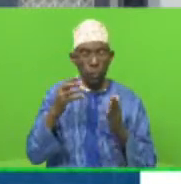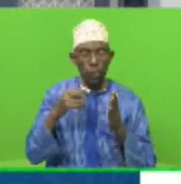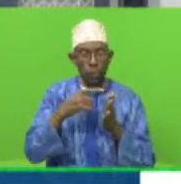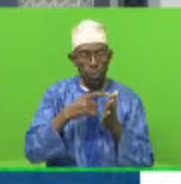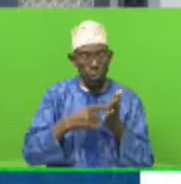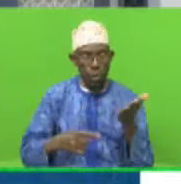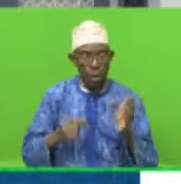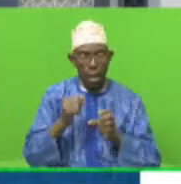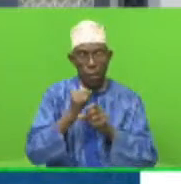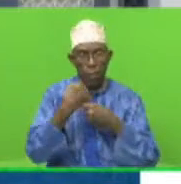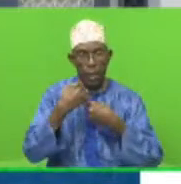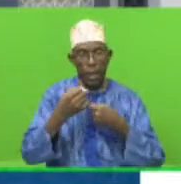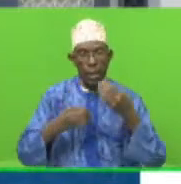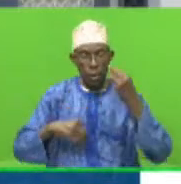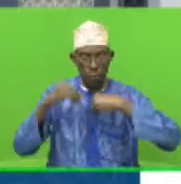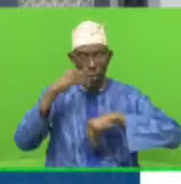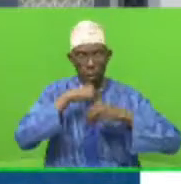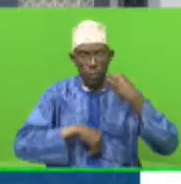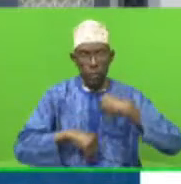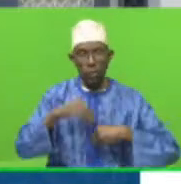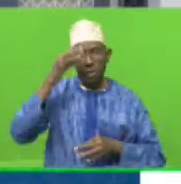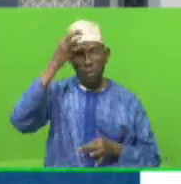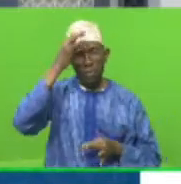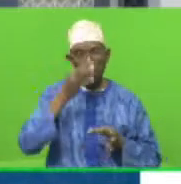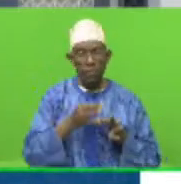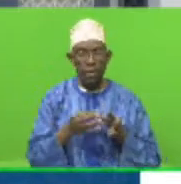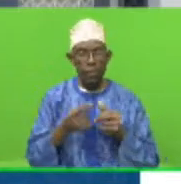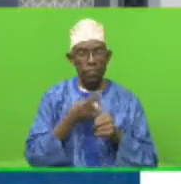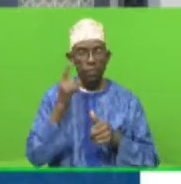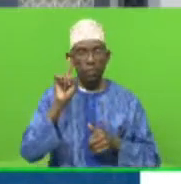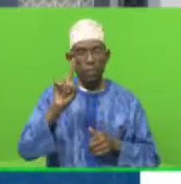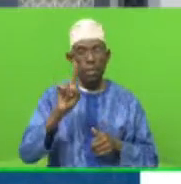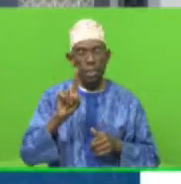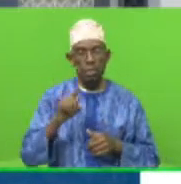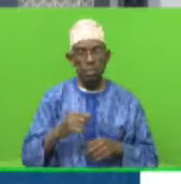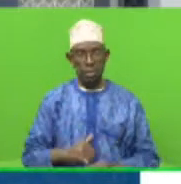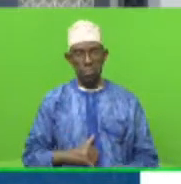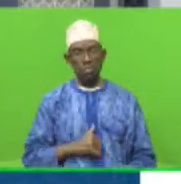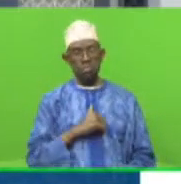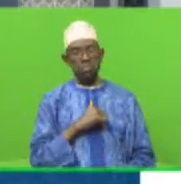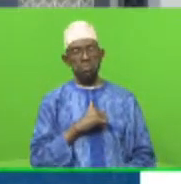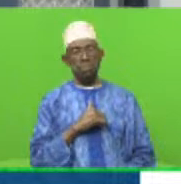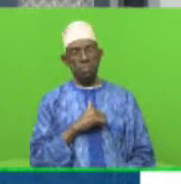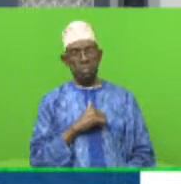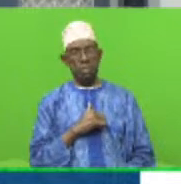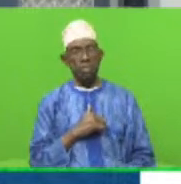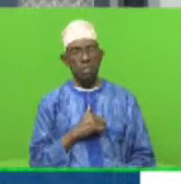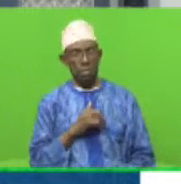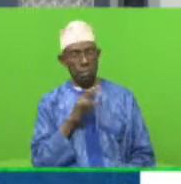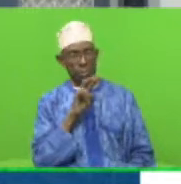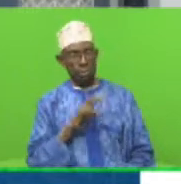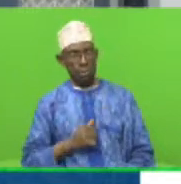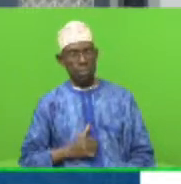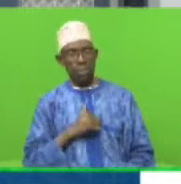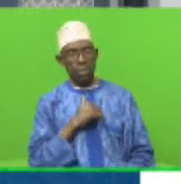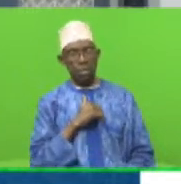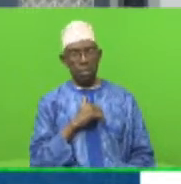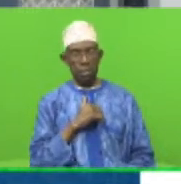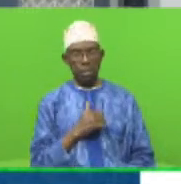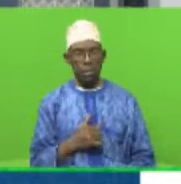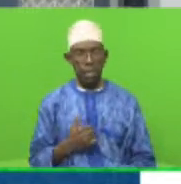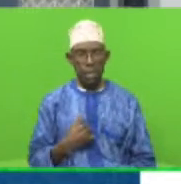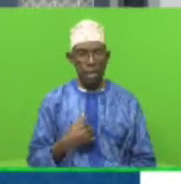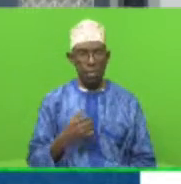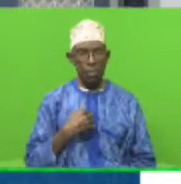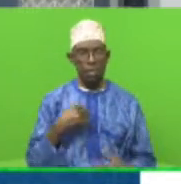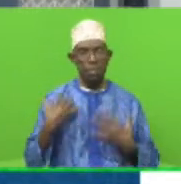ways that people corrupt their fitra. The first one is al-kibr. arrogance and pride. You